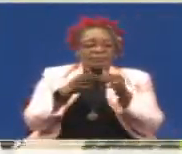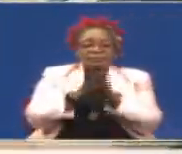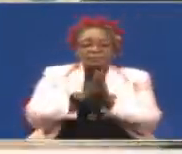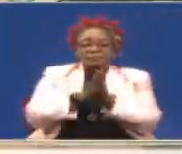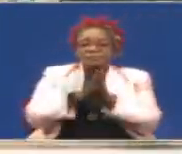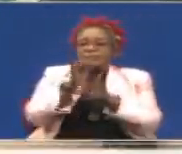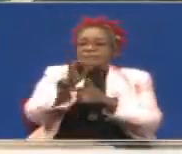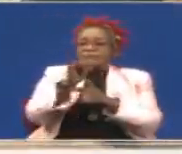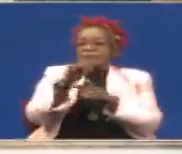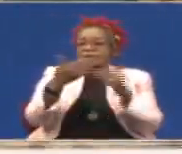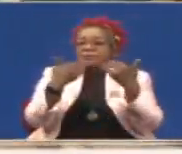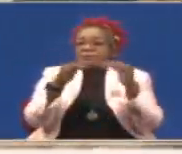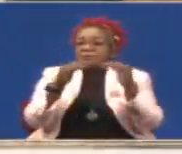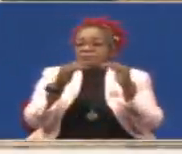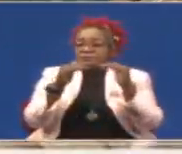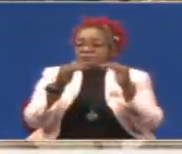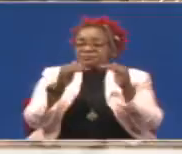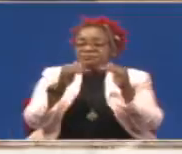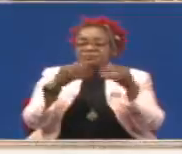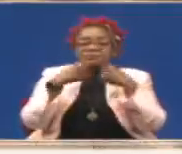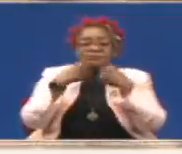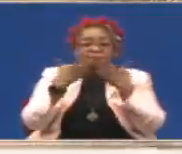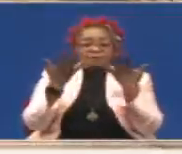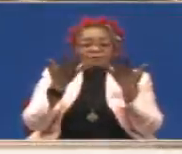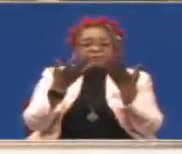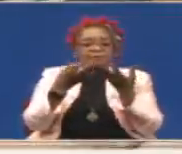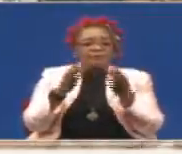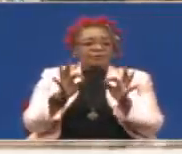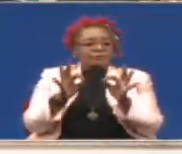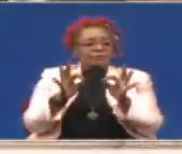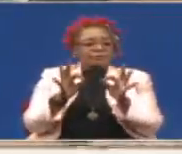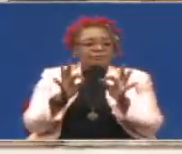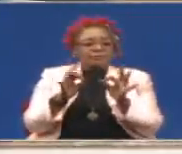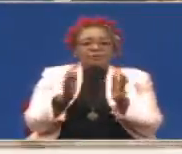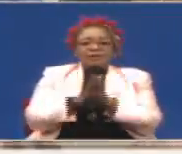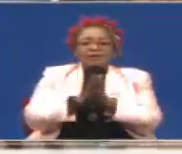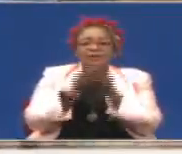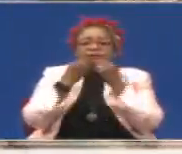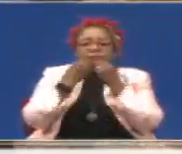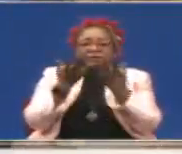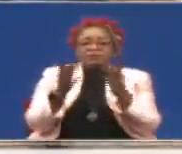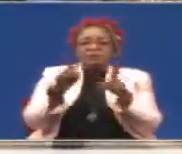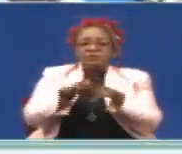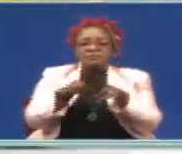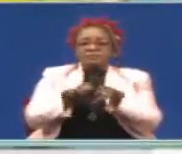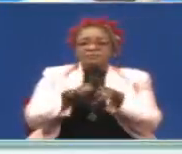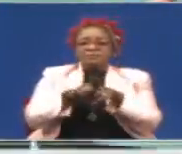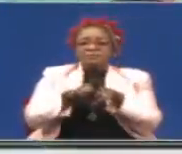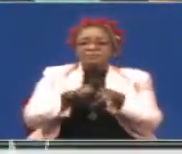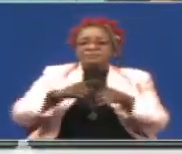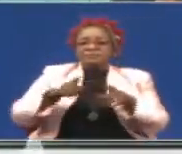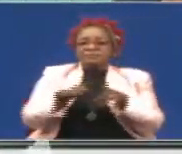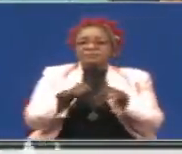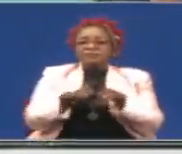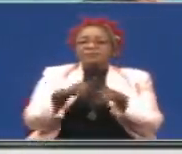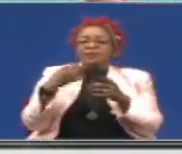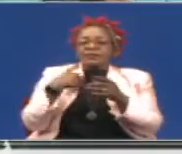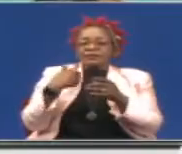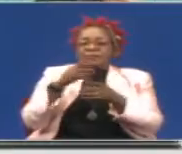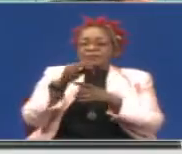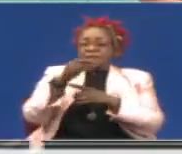unconditionally limits freedom of expression, media freedom, and freedom of information in vague and overboard